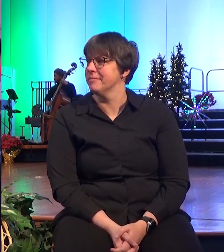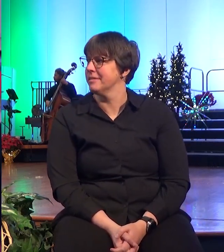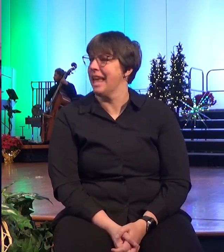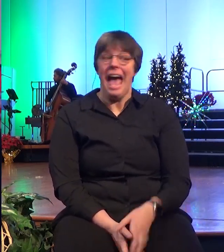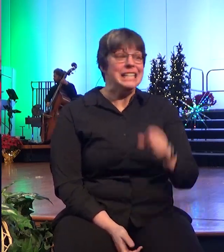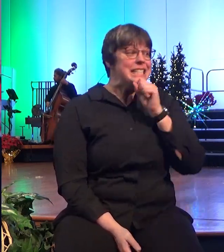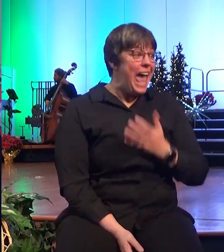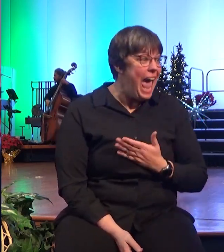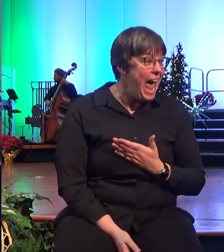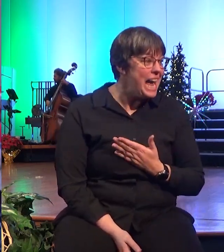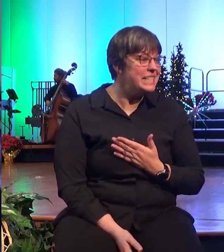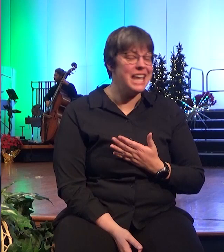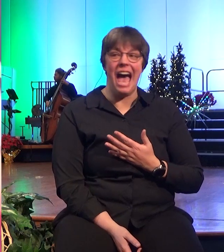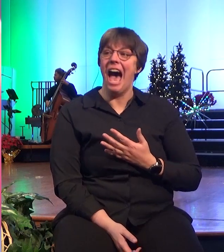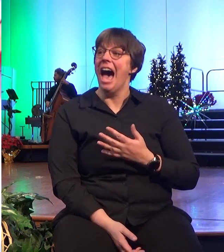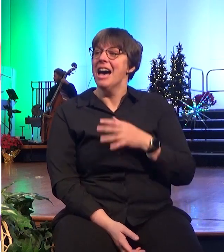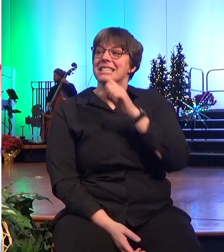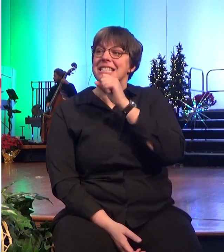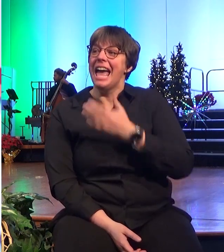Santa!